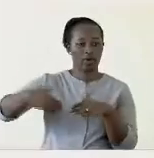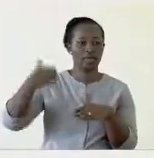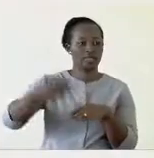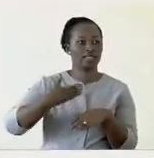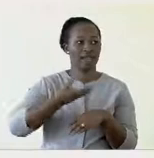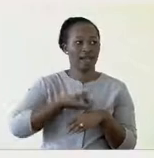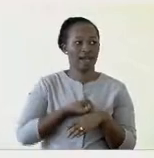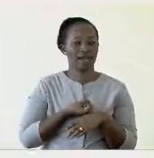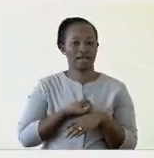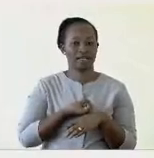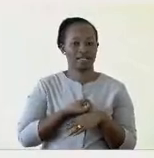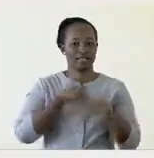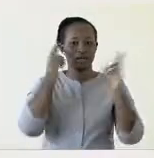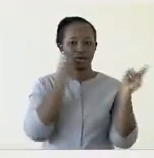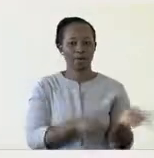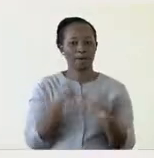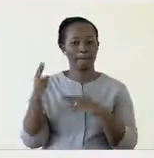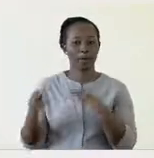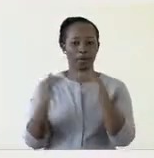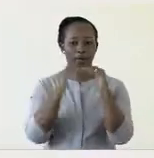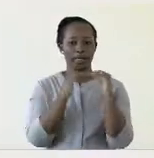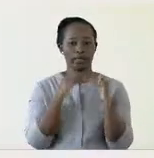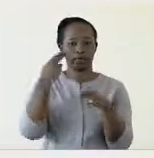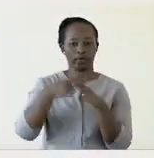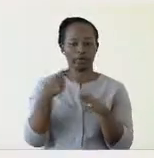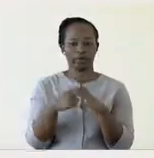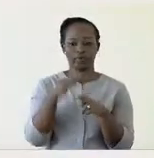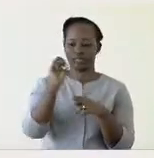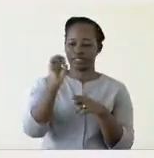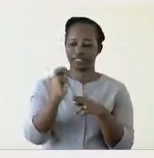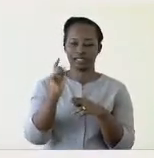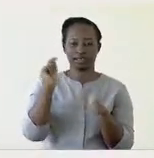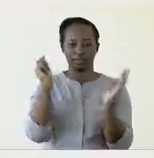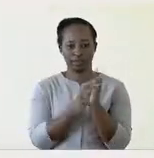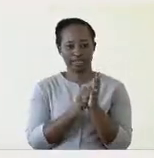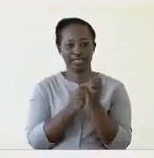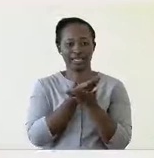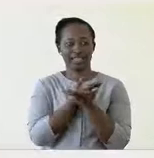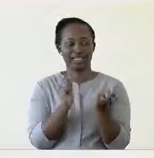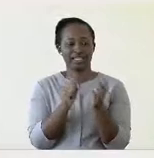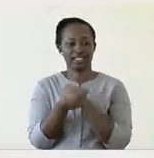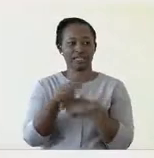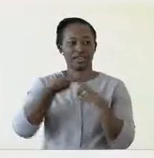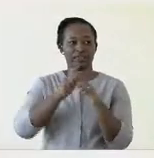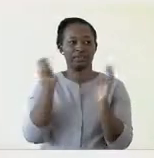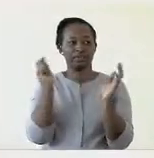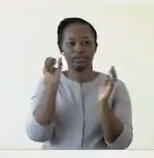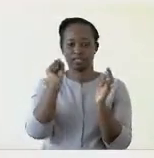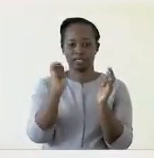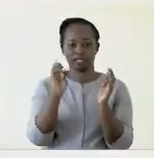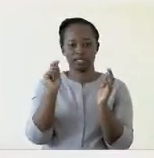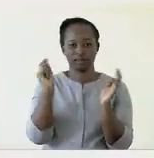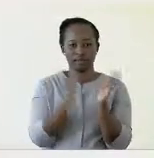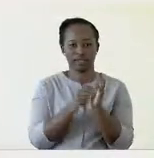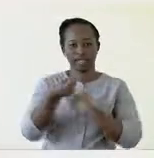has a normal level called a set point. Any change from the set point activates a